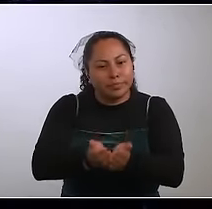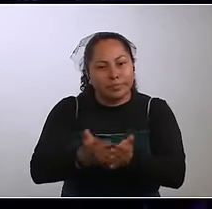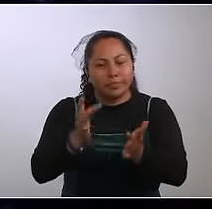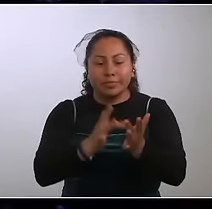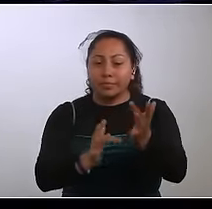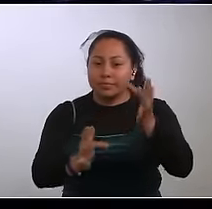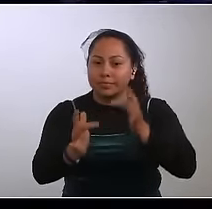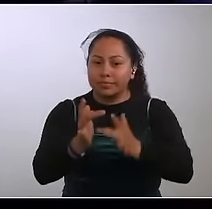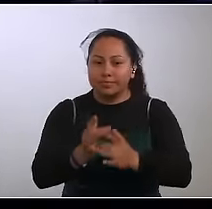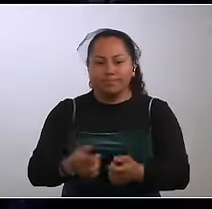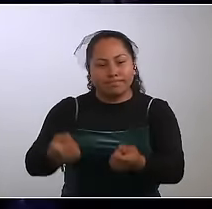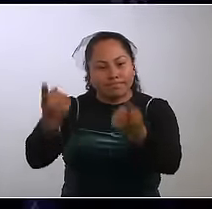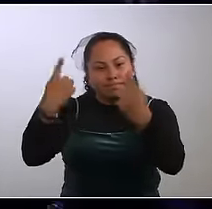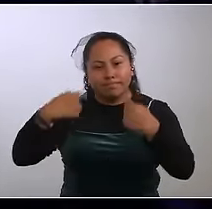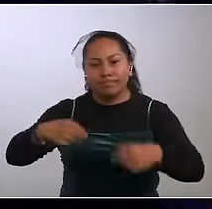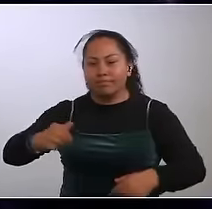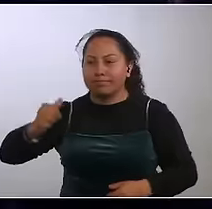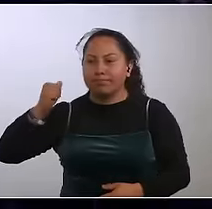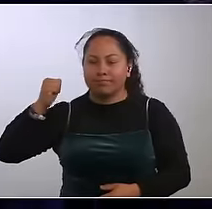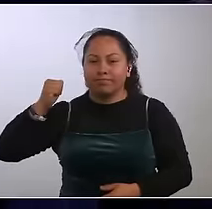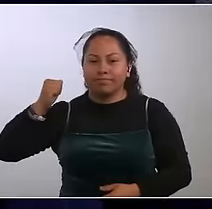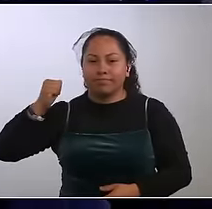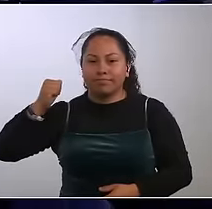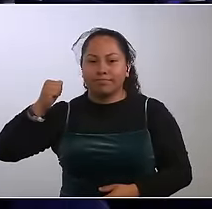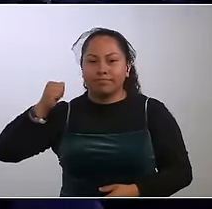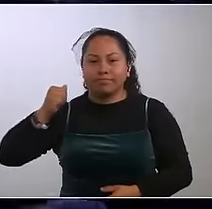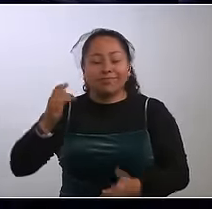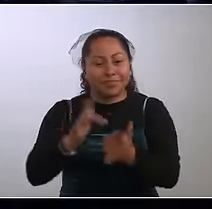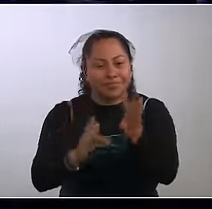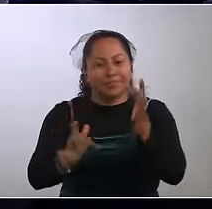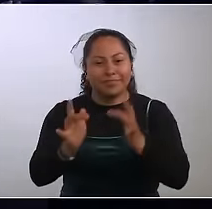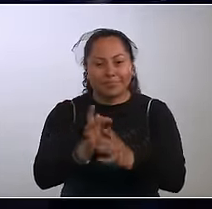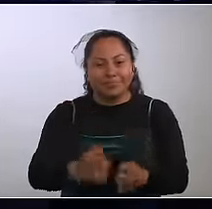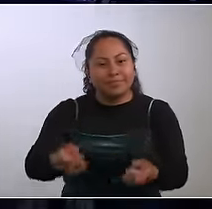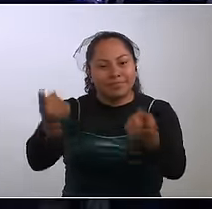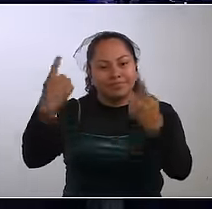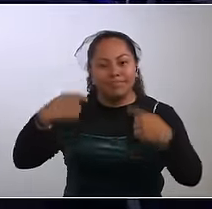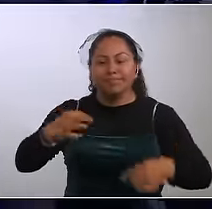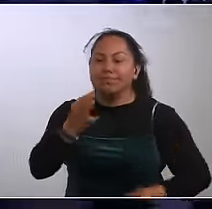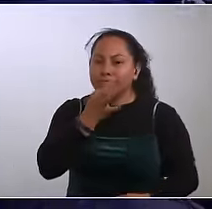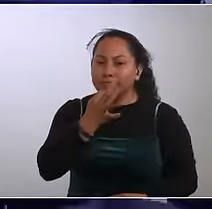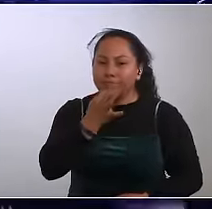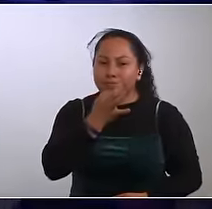Porque Cristo viene. Jesus is coming back. Jesús viene.